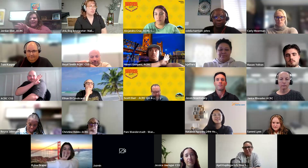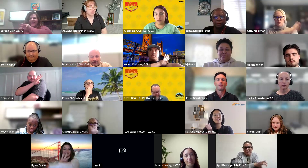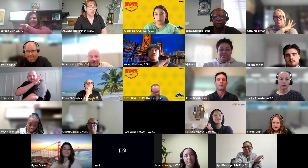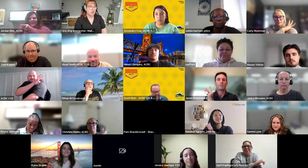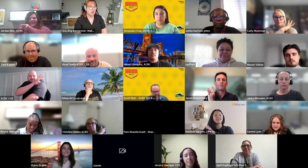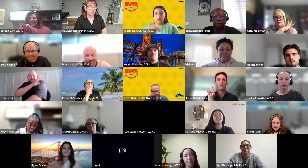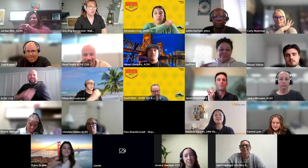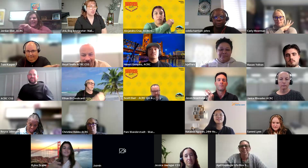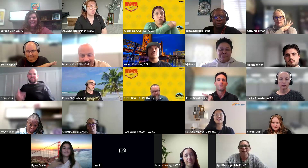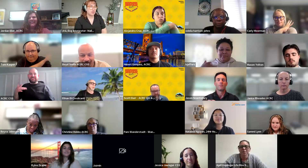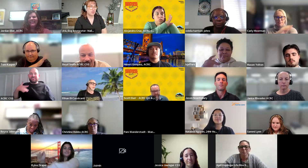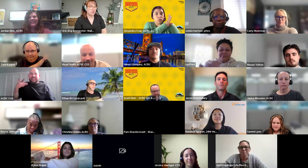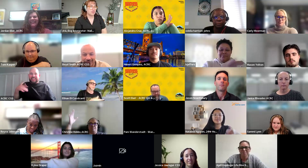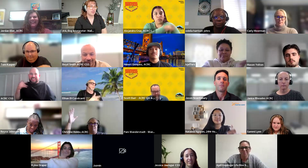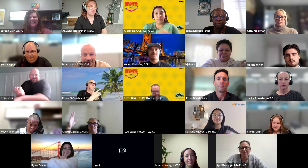Feeling spooky.